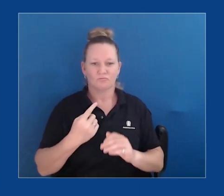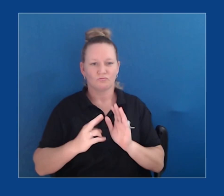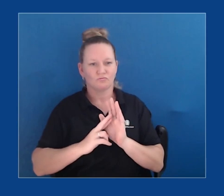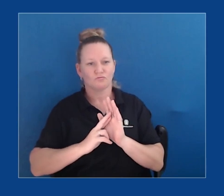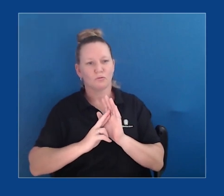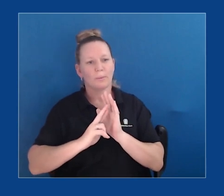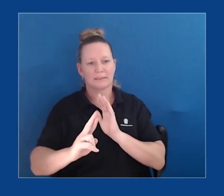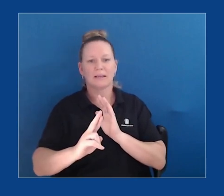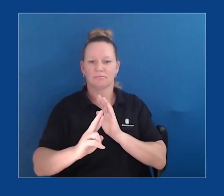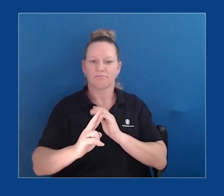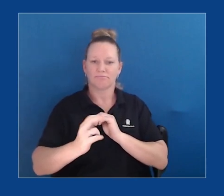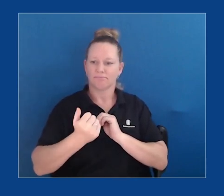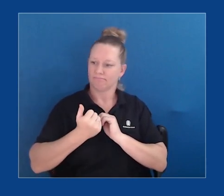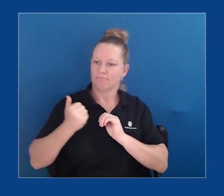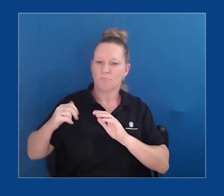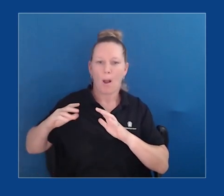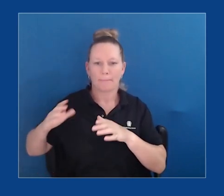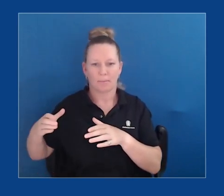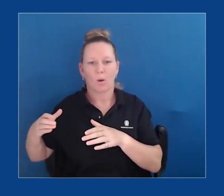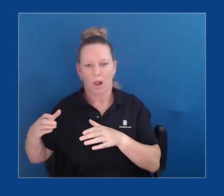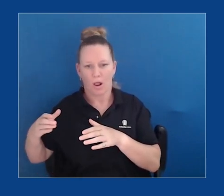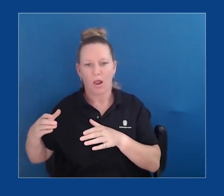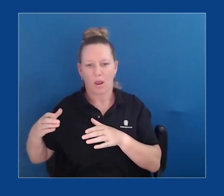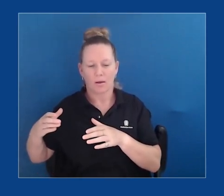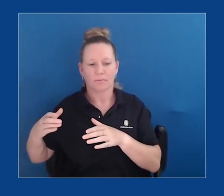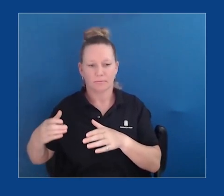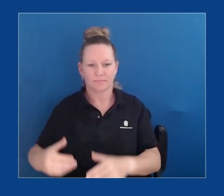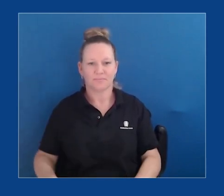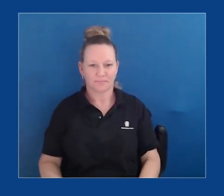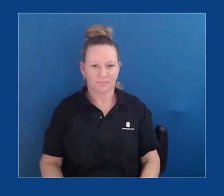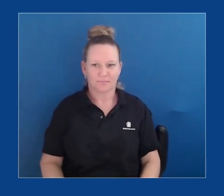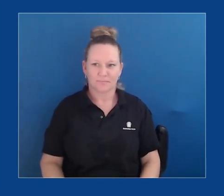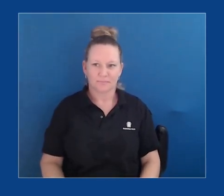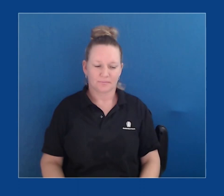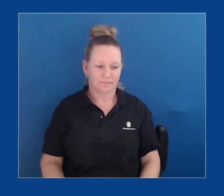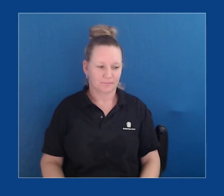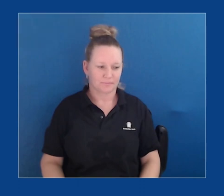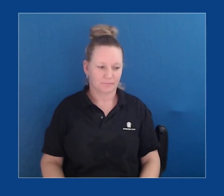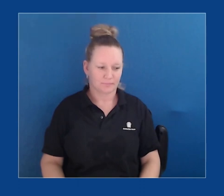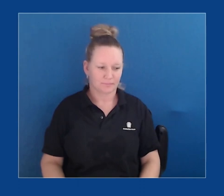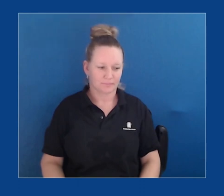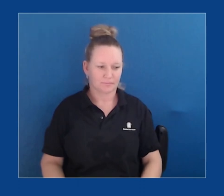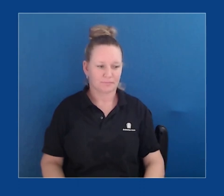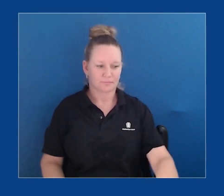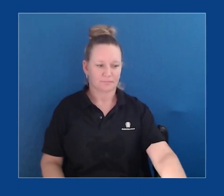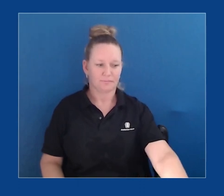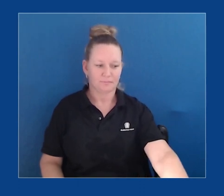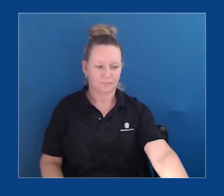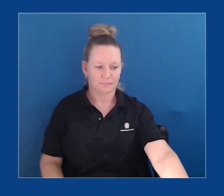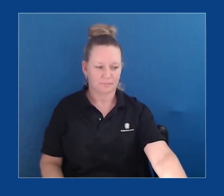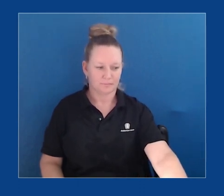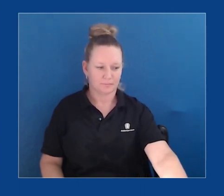people from different clans, both Dwa and Irija. So I